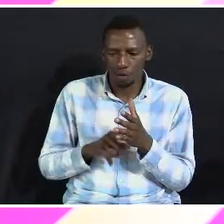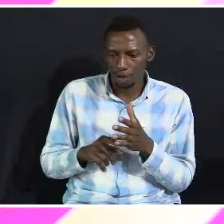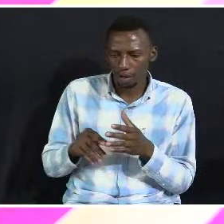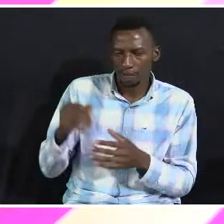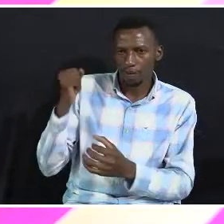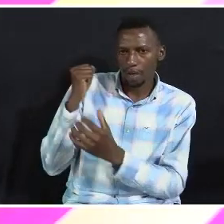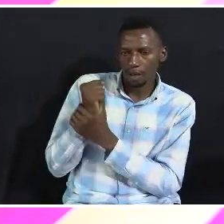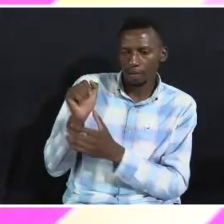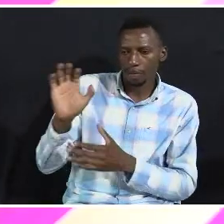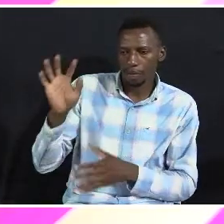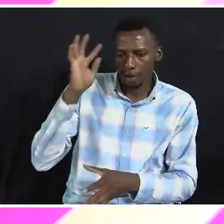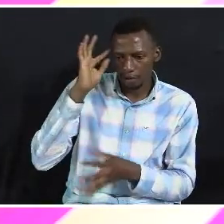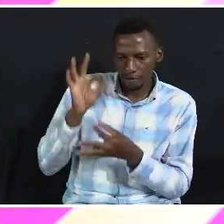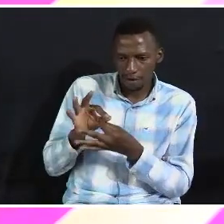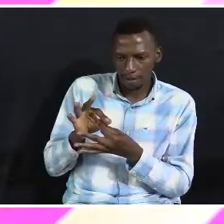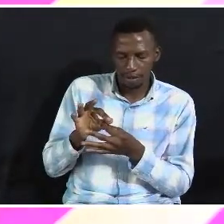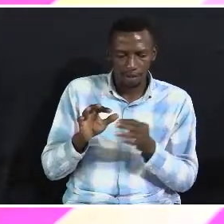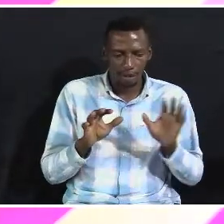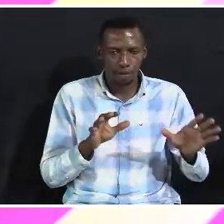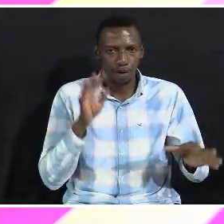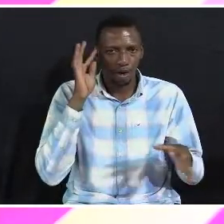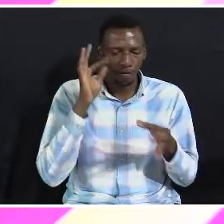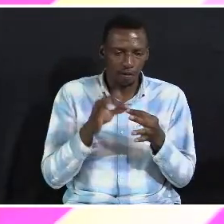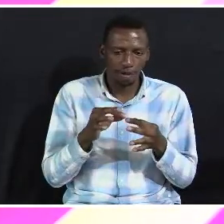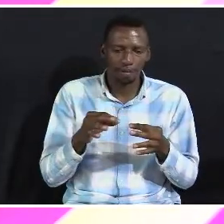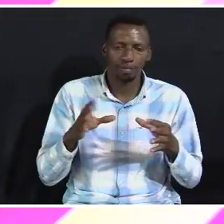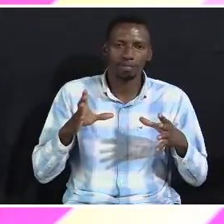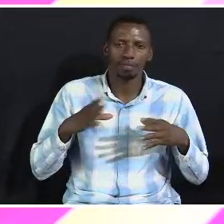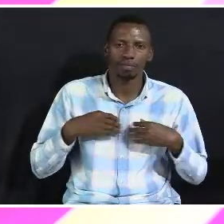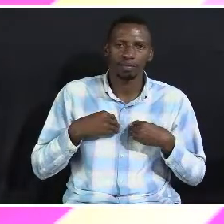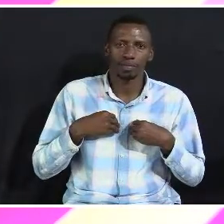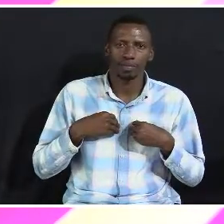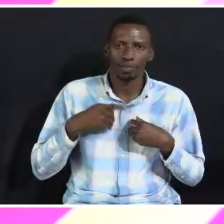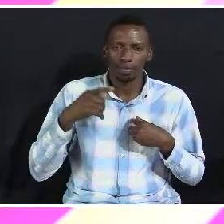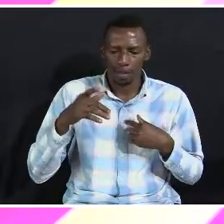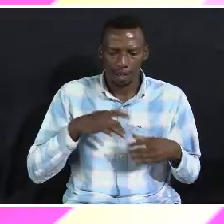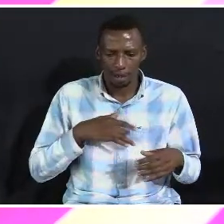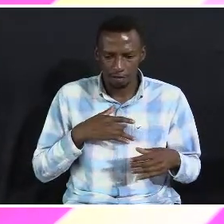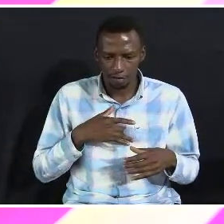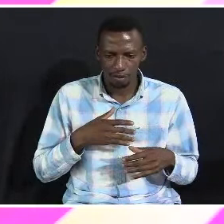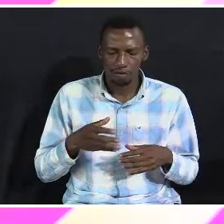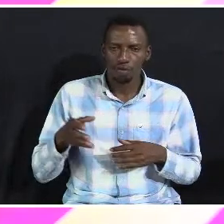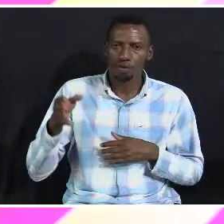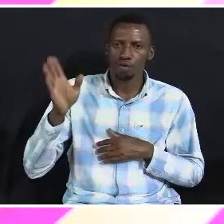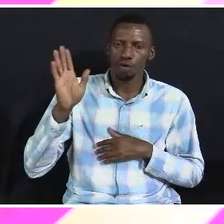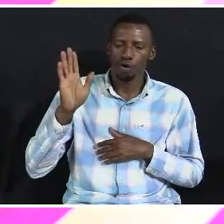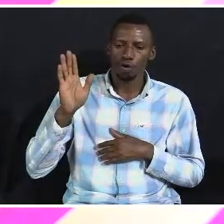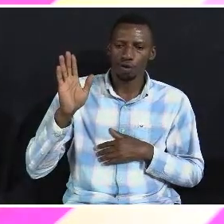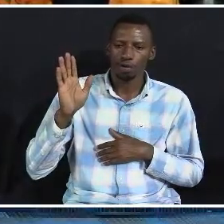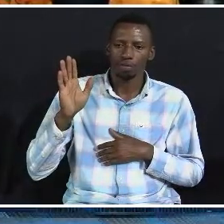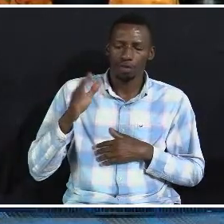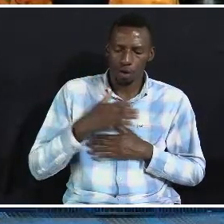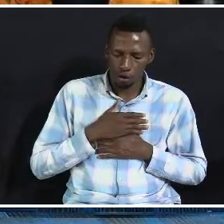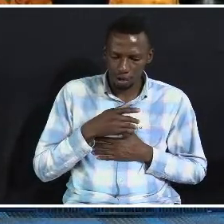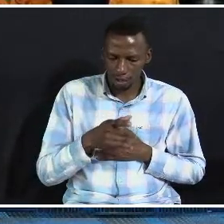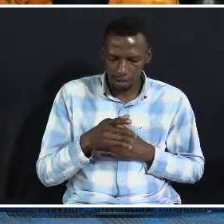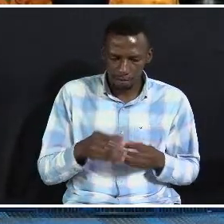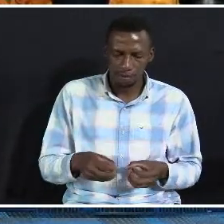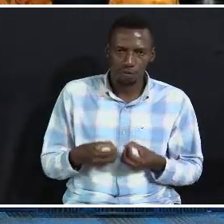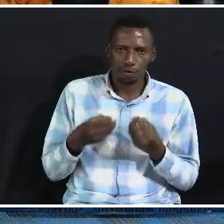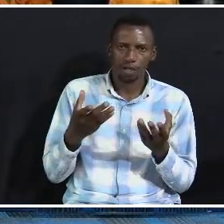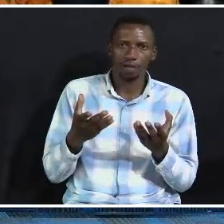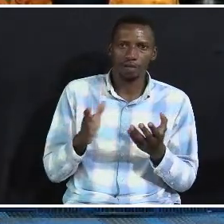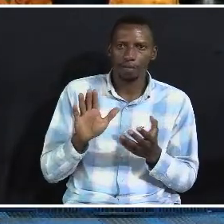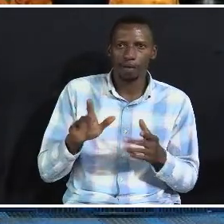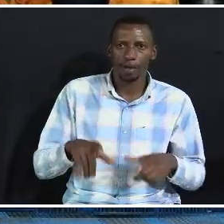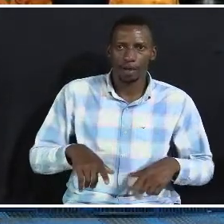faith, and he felt that he was honored in being called to give his life as an offering to God. Who will ever feel